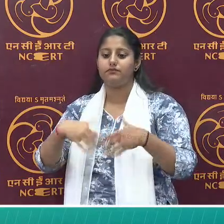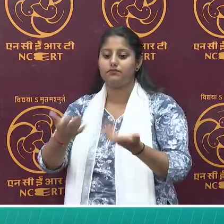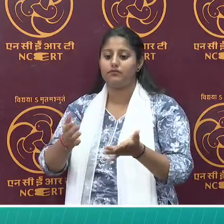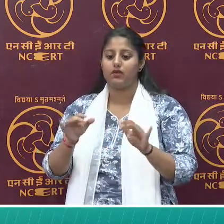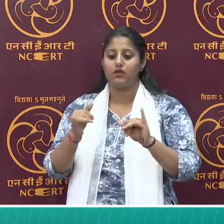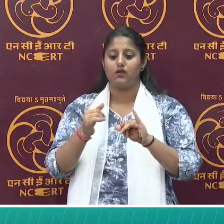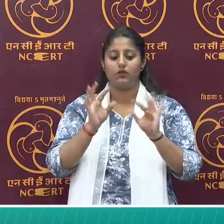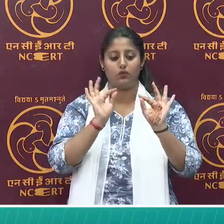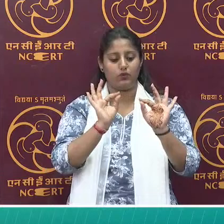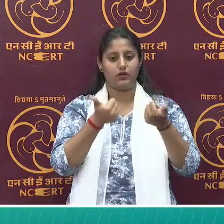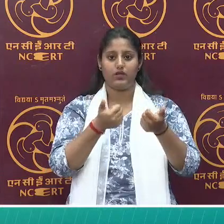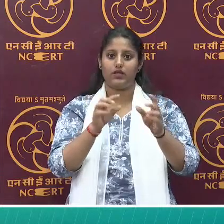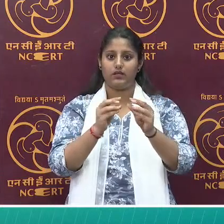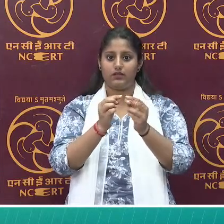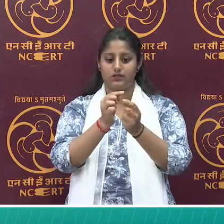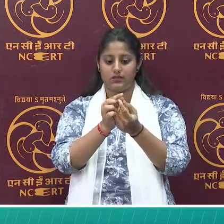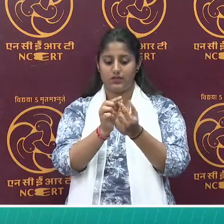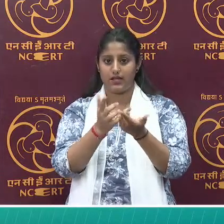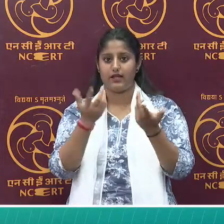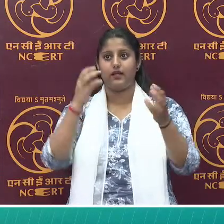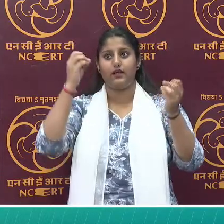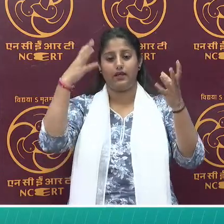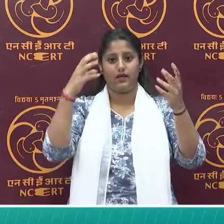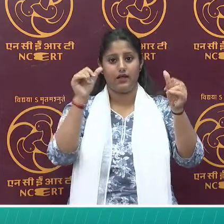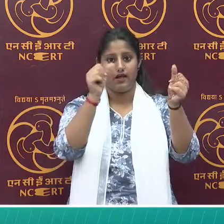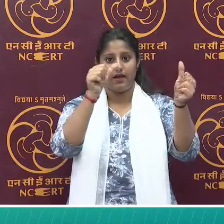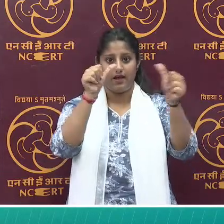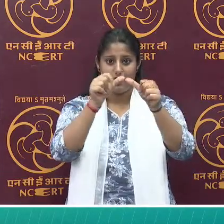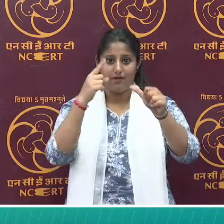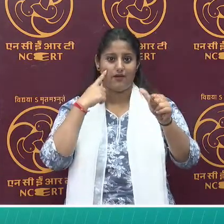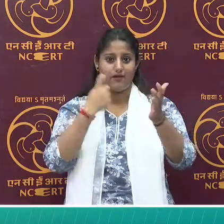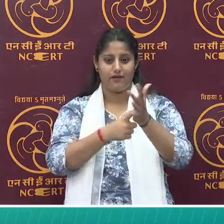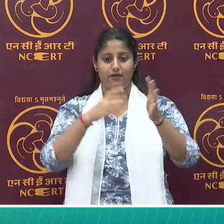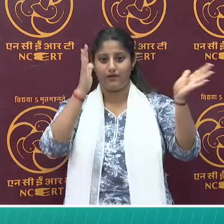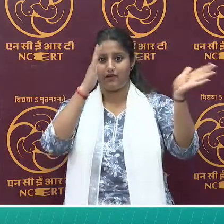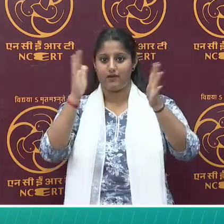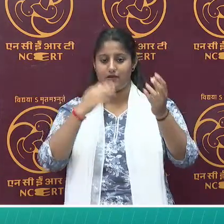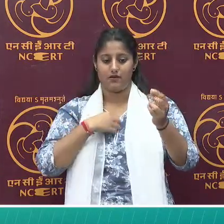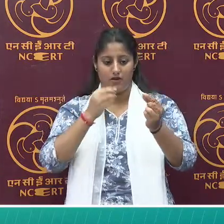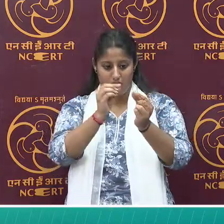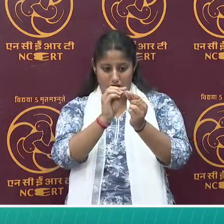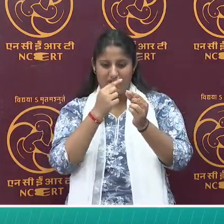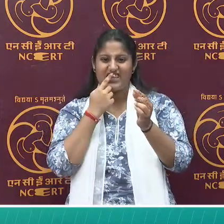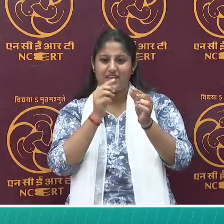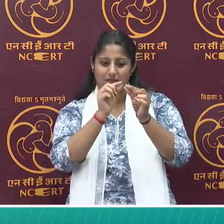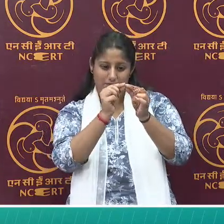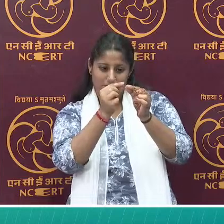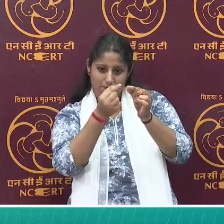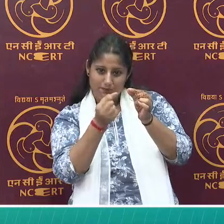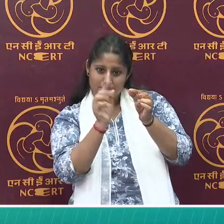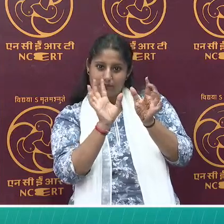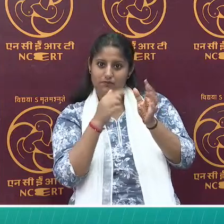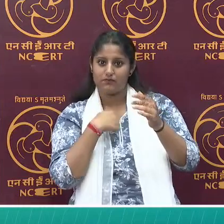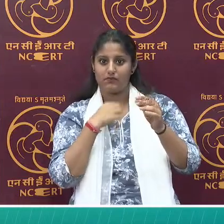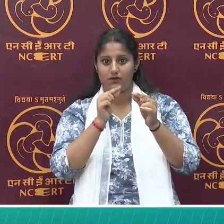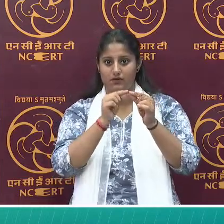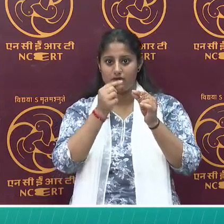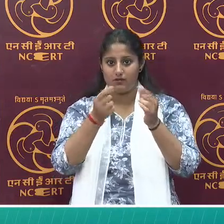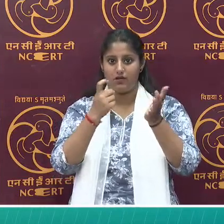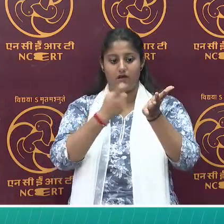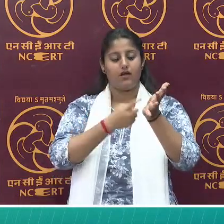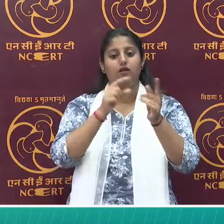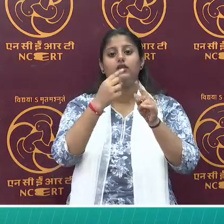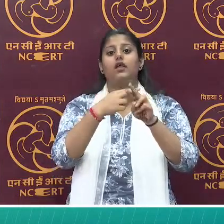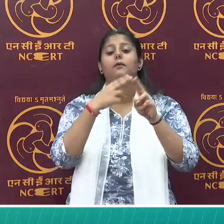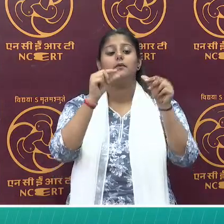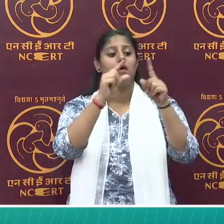amount of light and air, and then we see that the white structure coming out, that is radicle. That is Radicle.